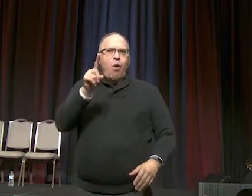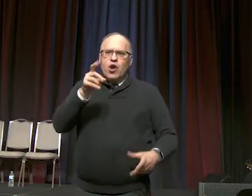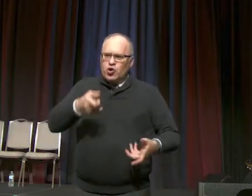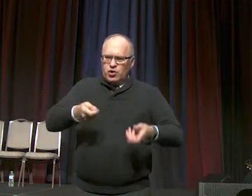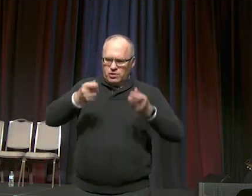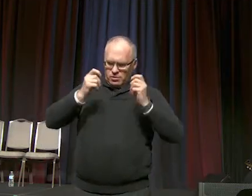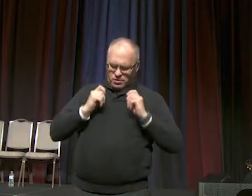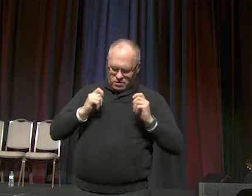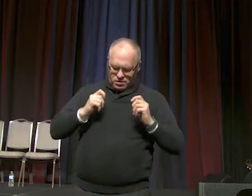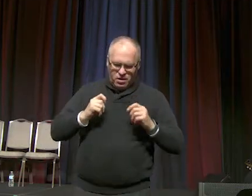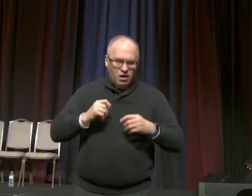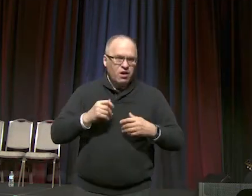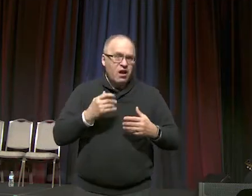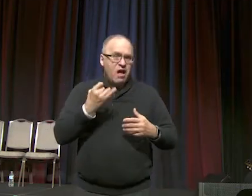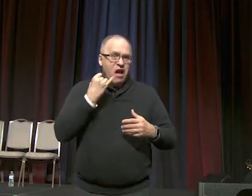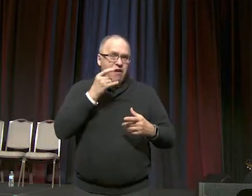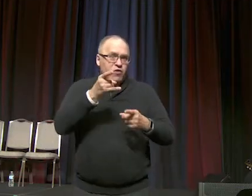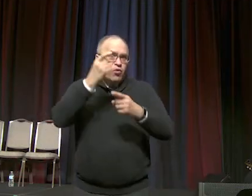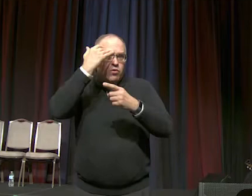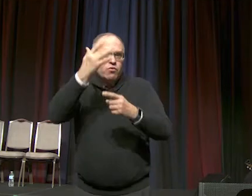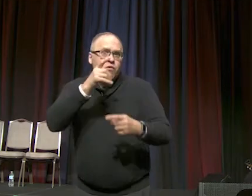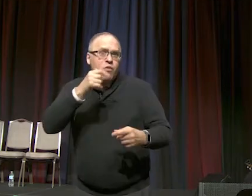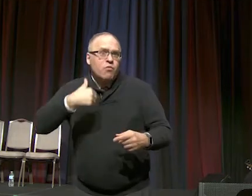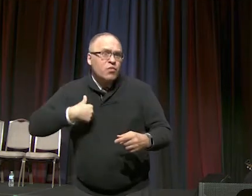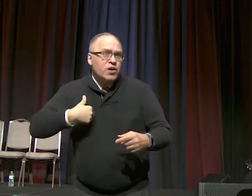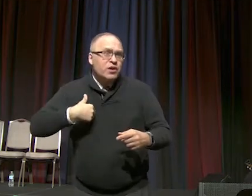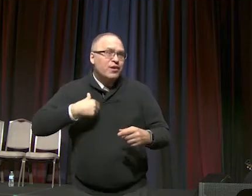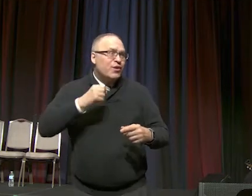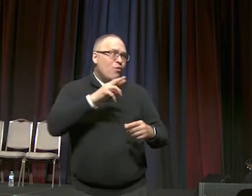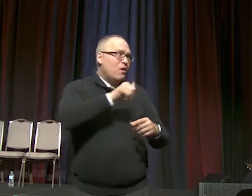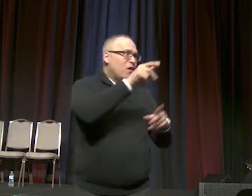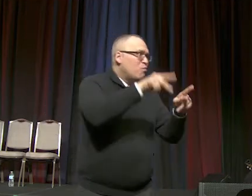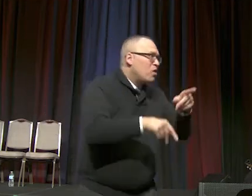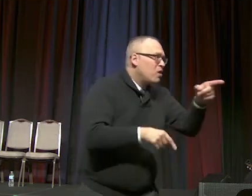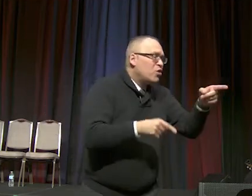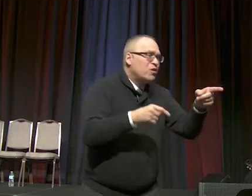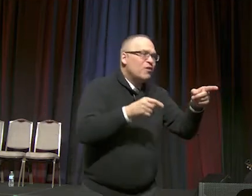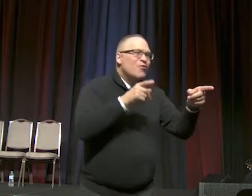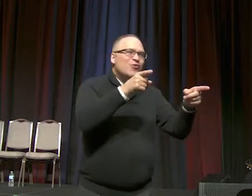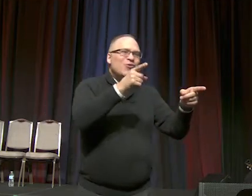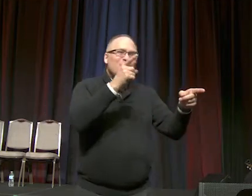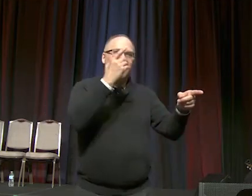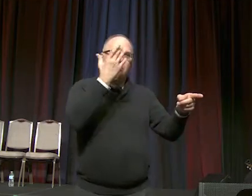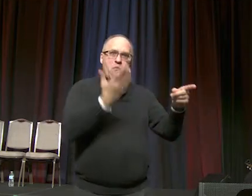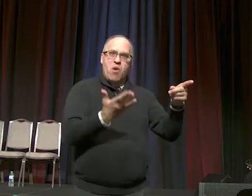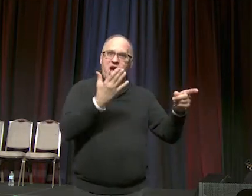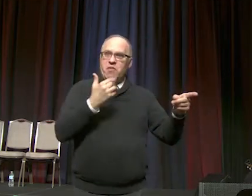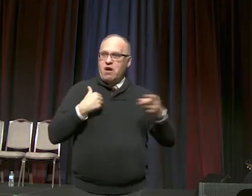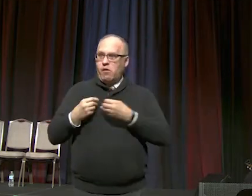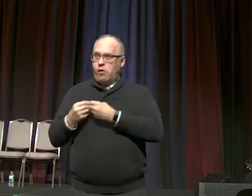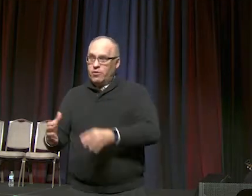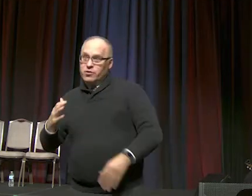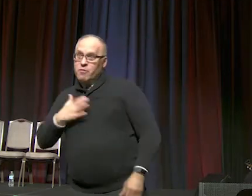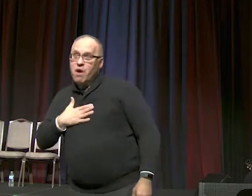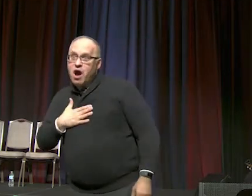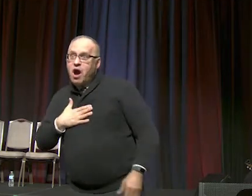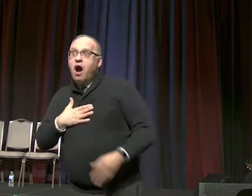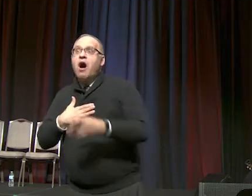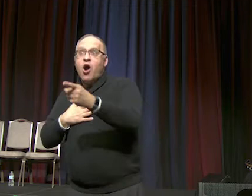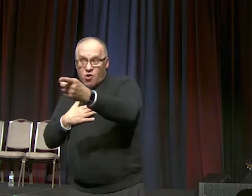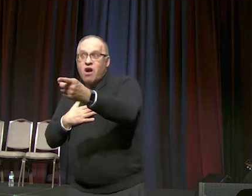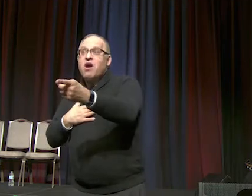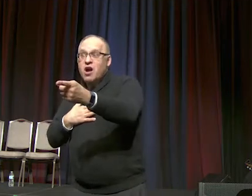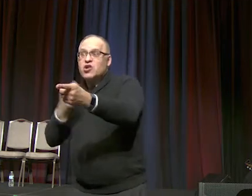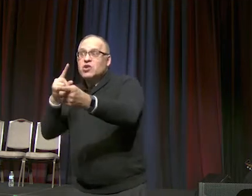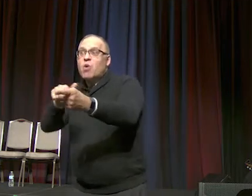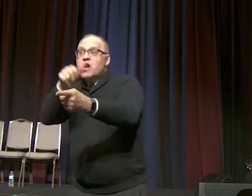don't know me or the other person, you would not know that I had lost my name tag and somebody else had picked it